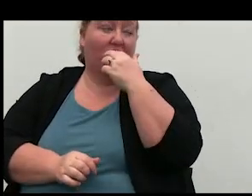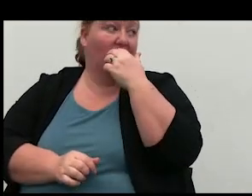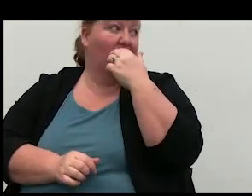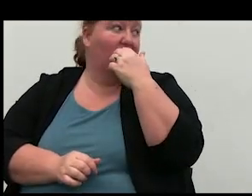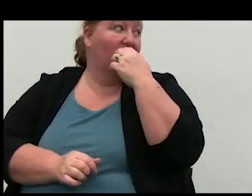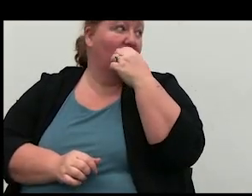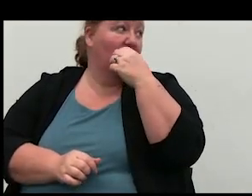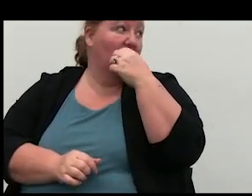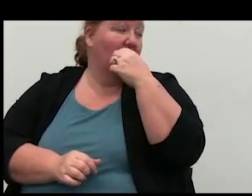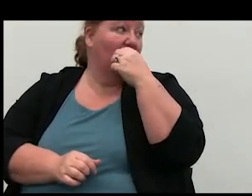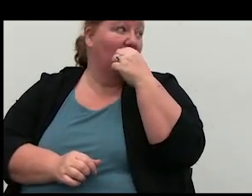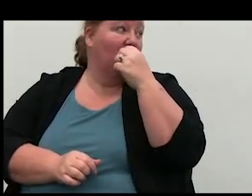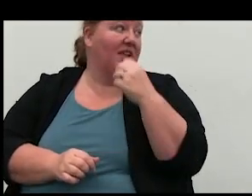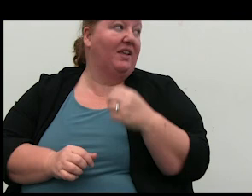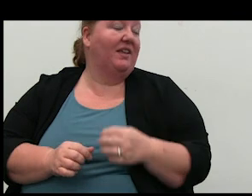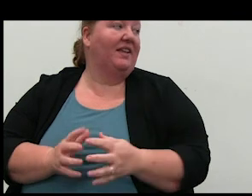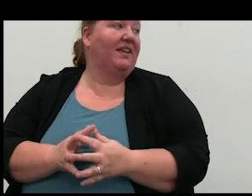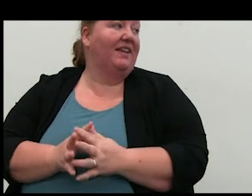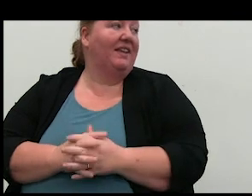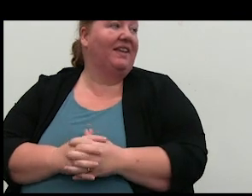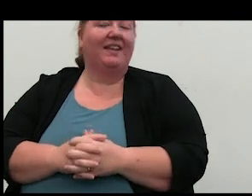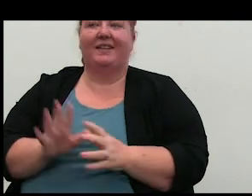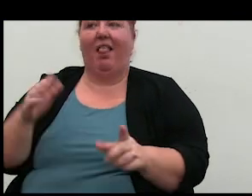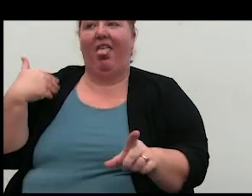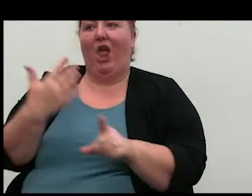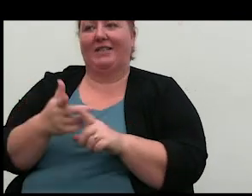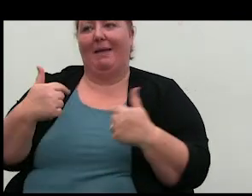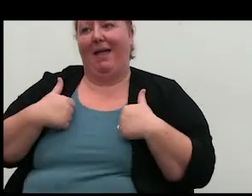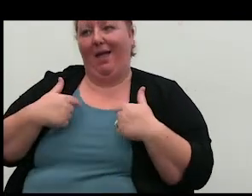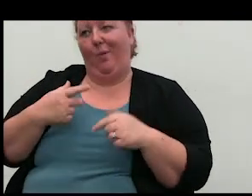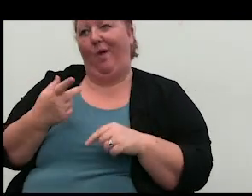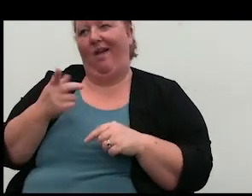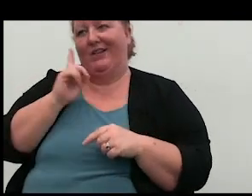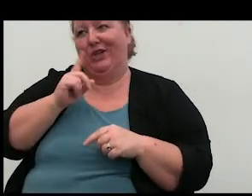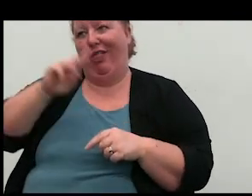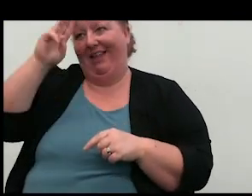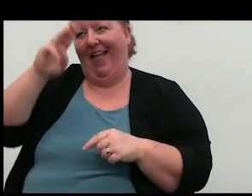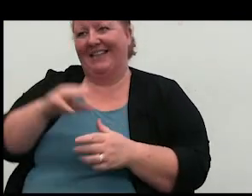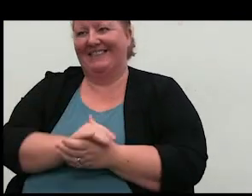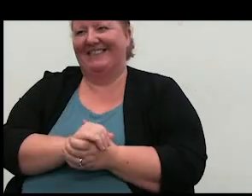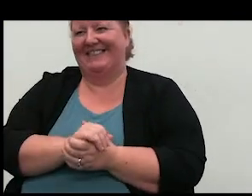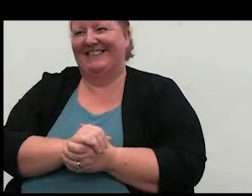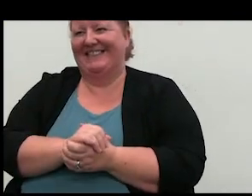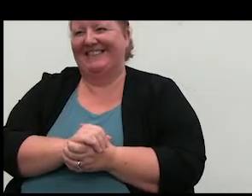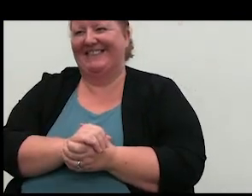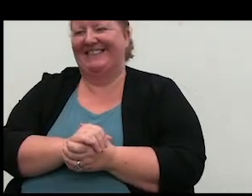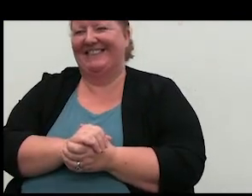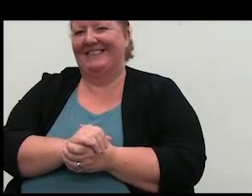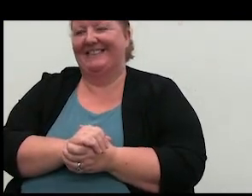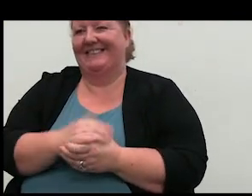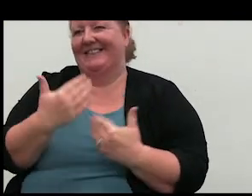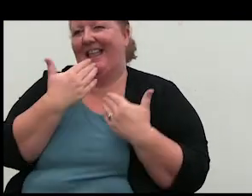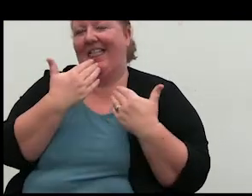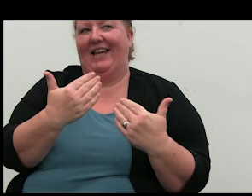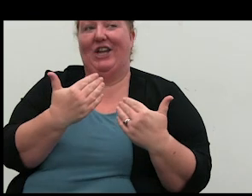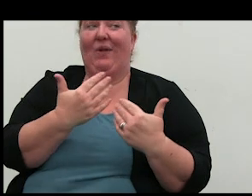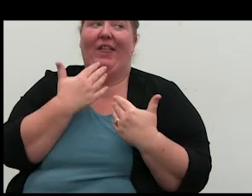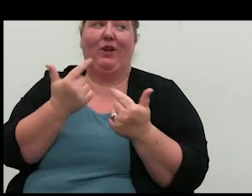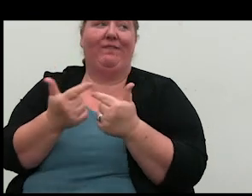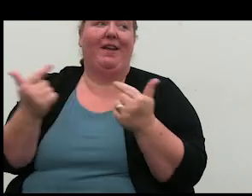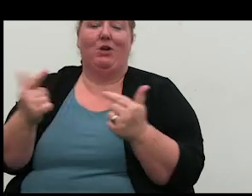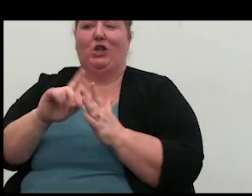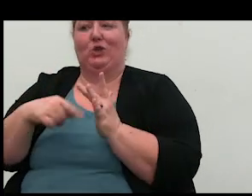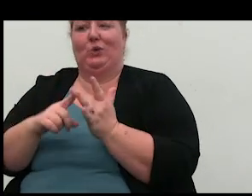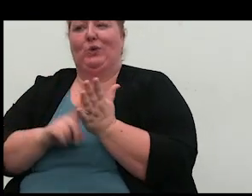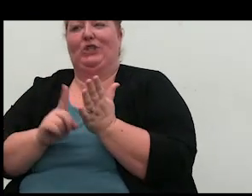It's a long time since I was a girl guide. Thank you, that's a great honour. So Thank you very much, Timandra, and thank you very much